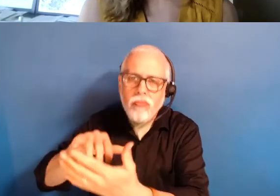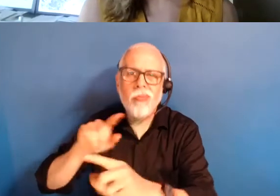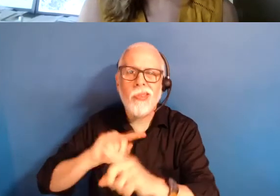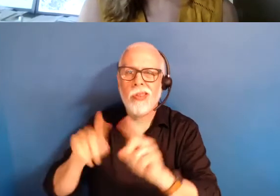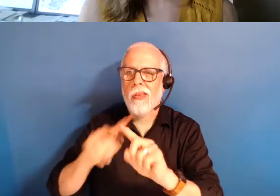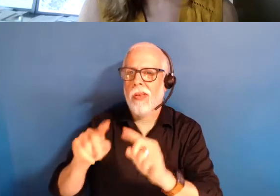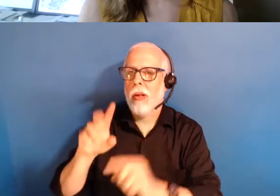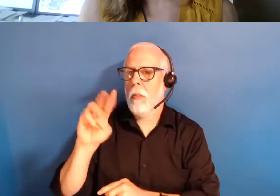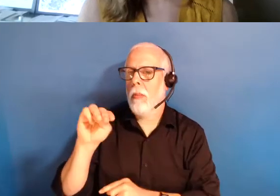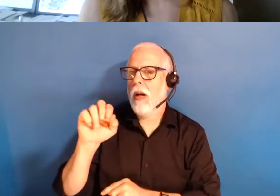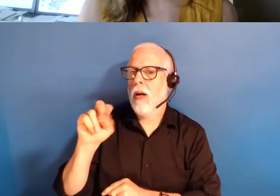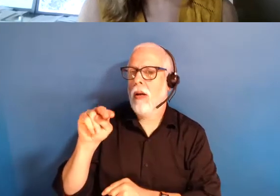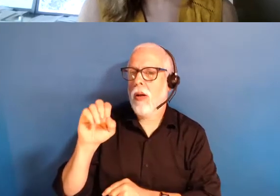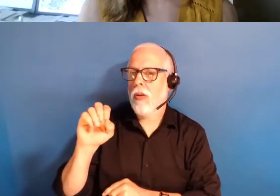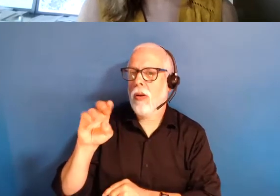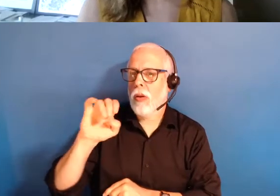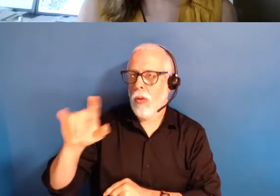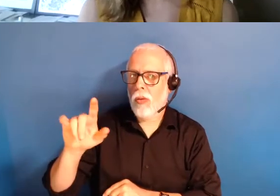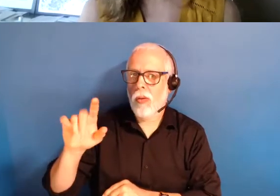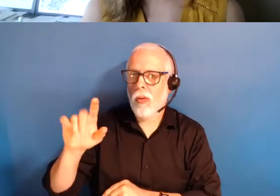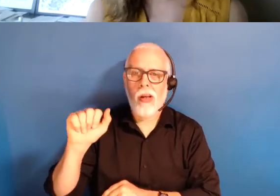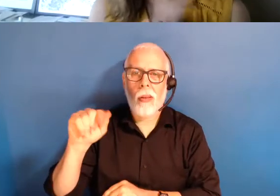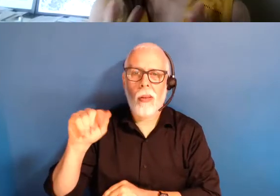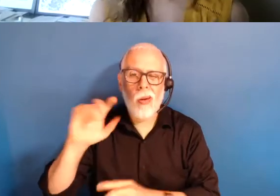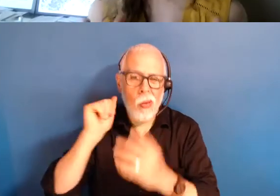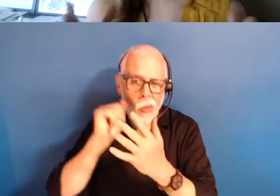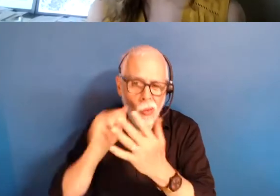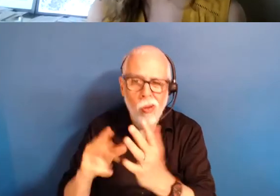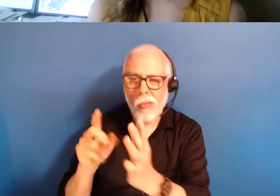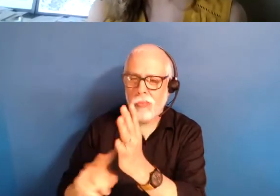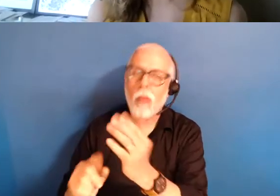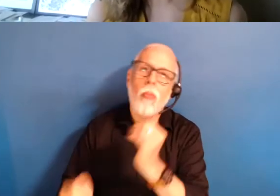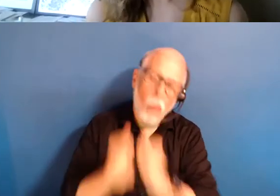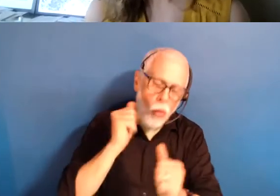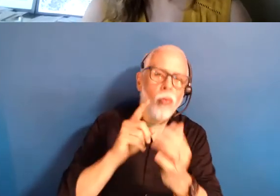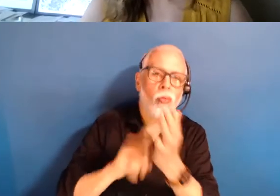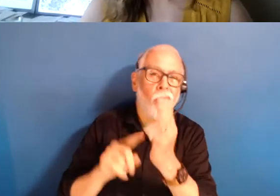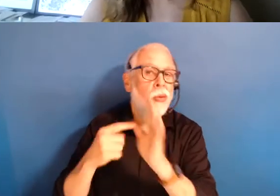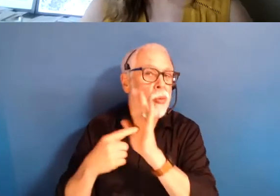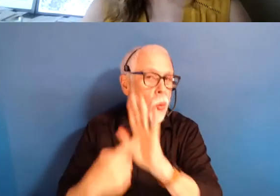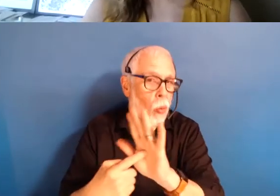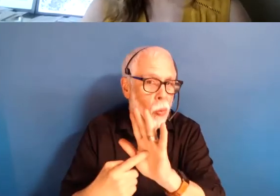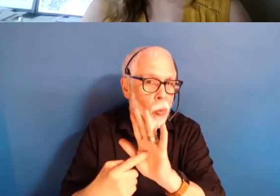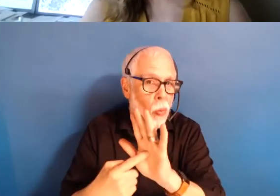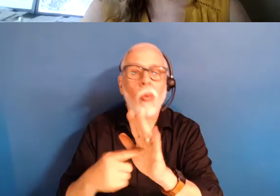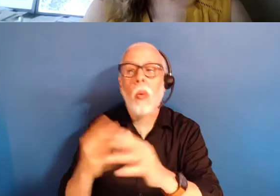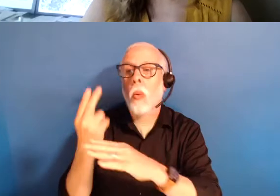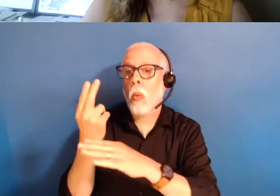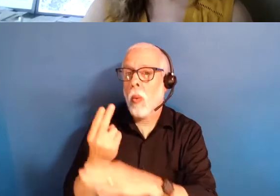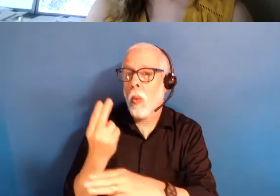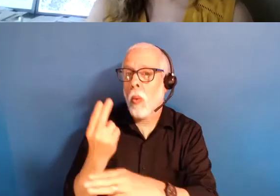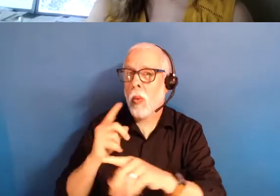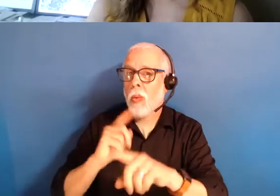monoclonal antibodies, and all of the studies have shown, most of the studies have shown that using the